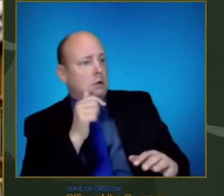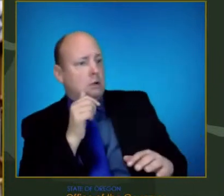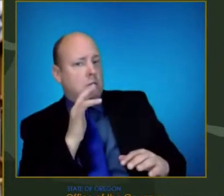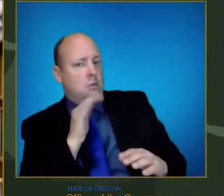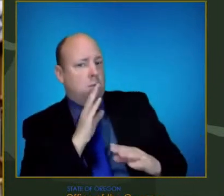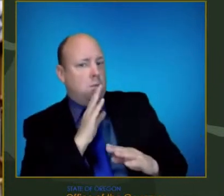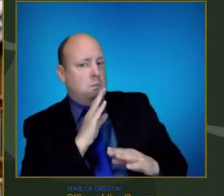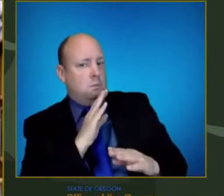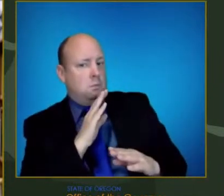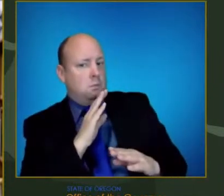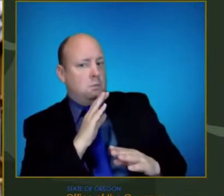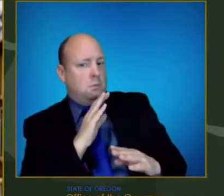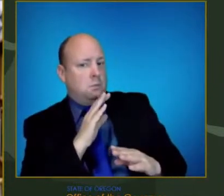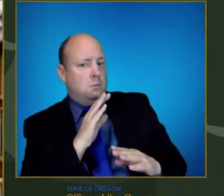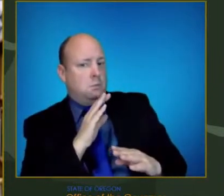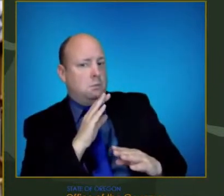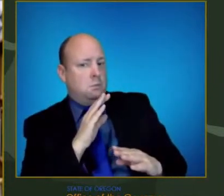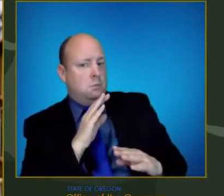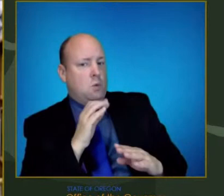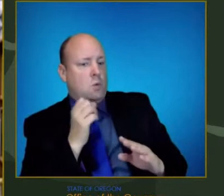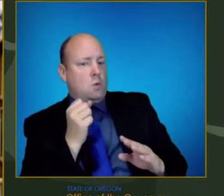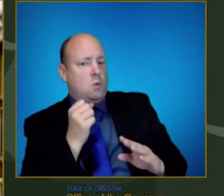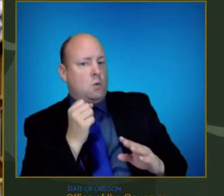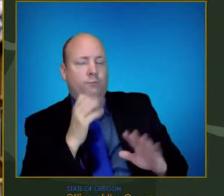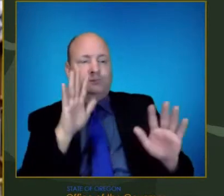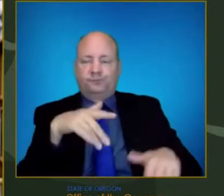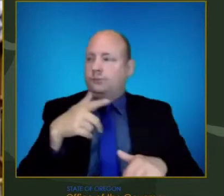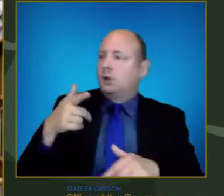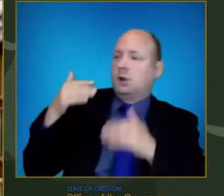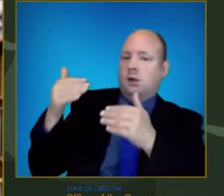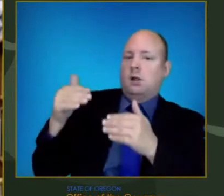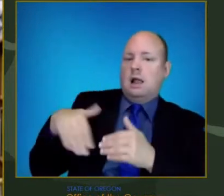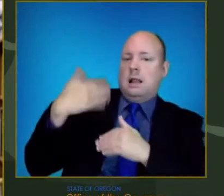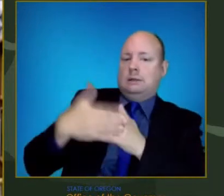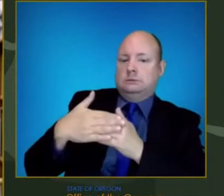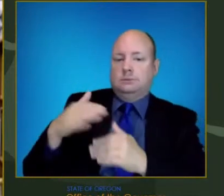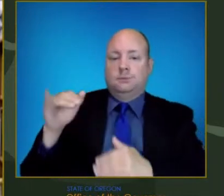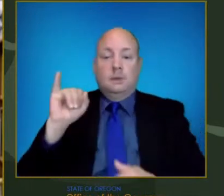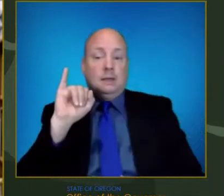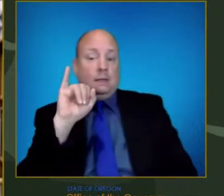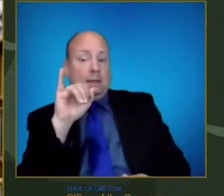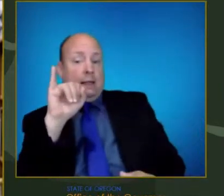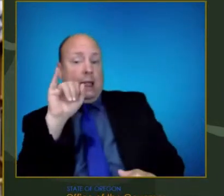We'll come back to Gary. We'll go next to Aimee Green with the Oregonian. Go ahead, Aimee.